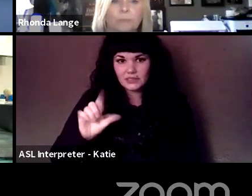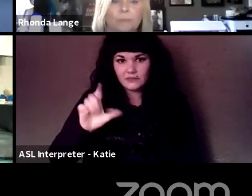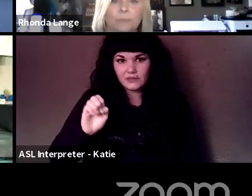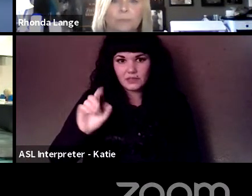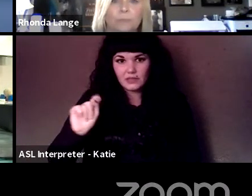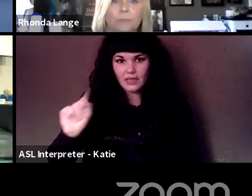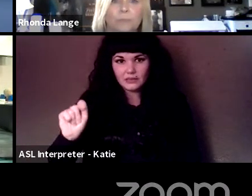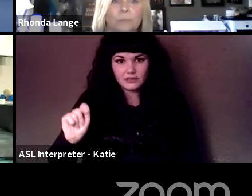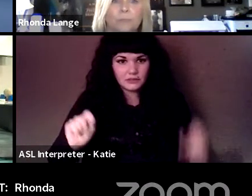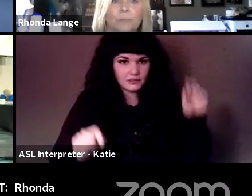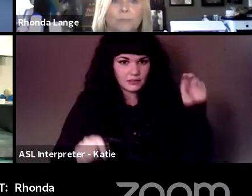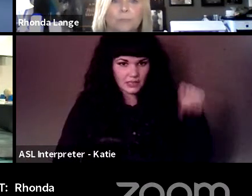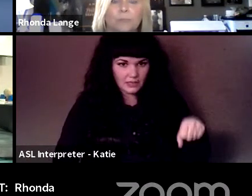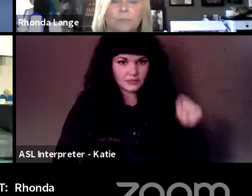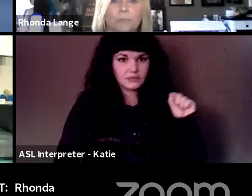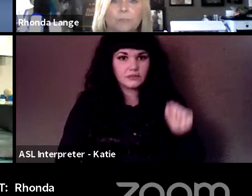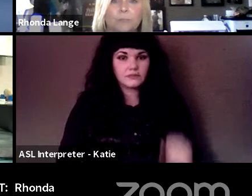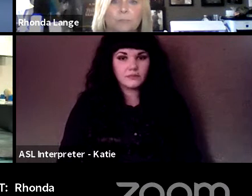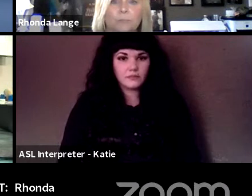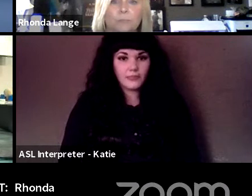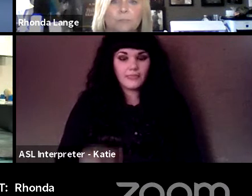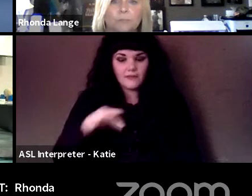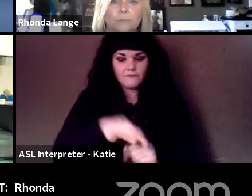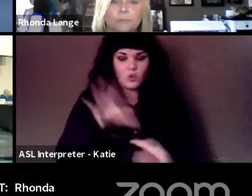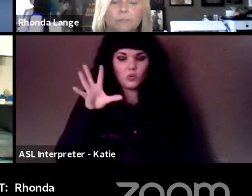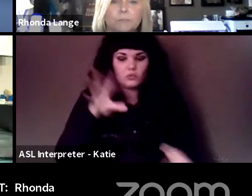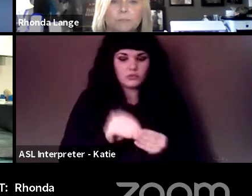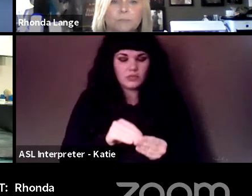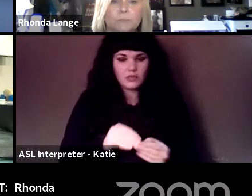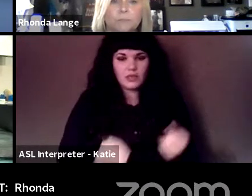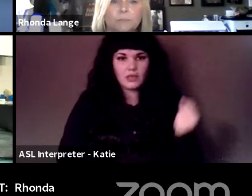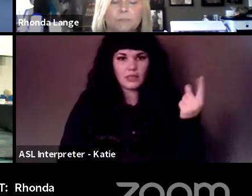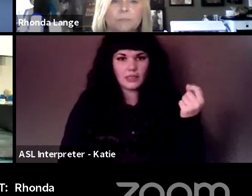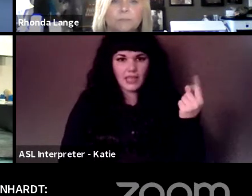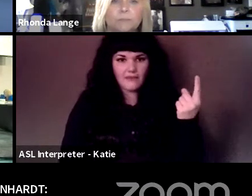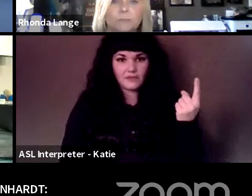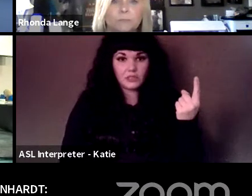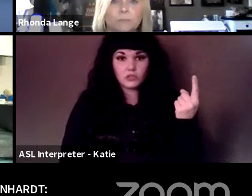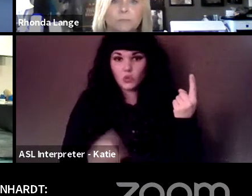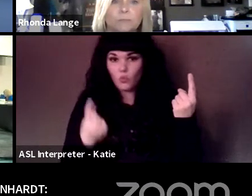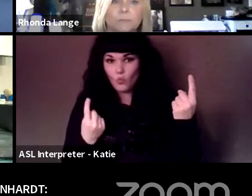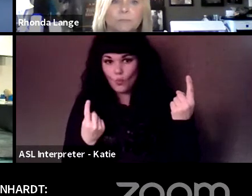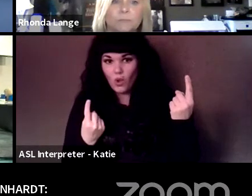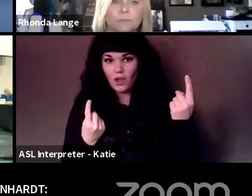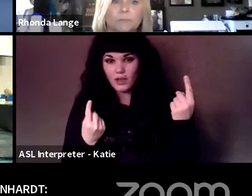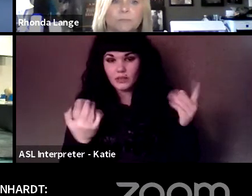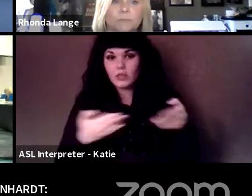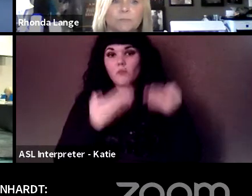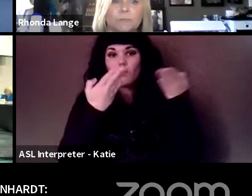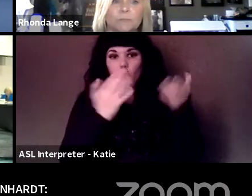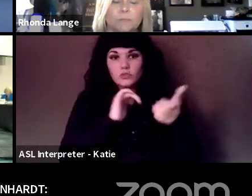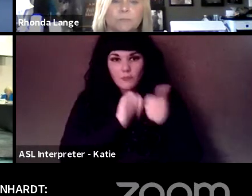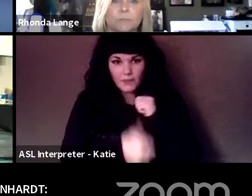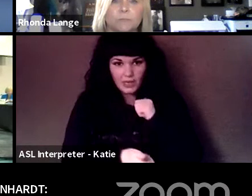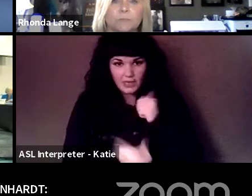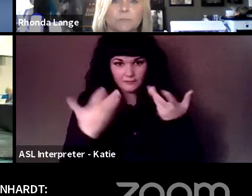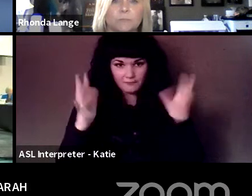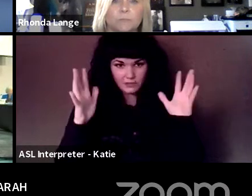Yes. By a vote of 11 to 2, or apologies, 11 to 1, the motion carries.